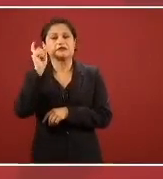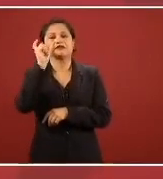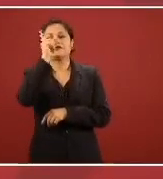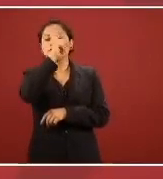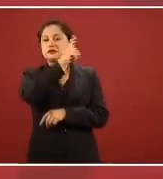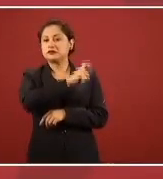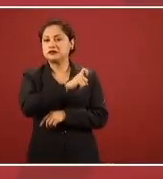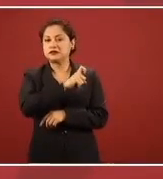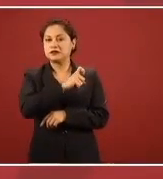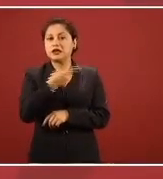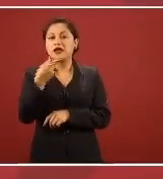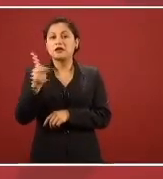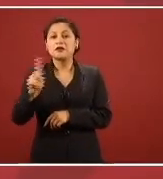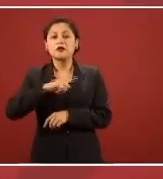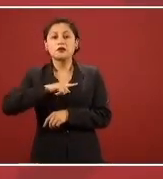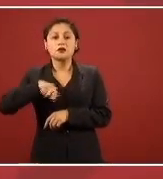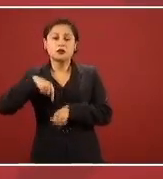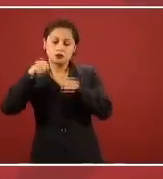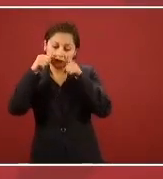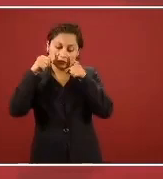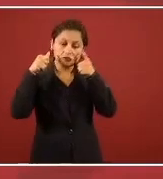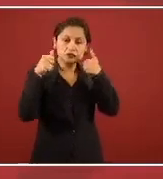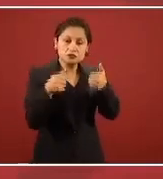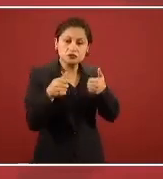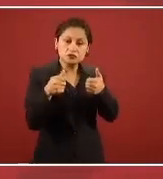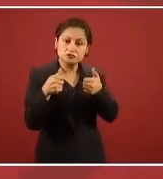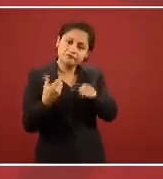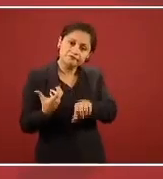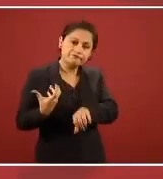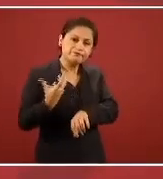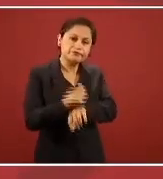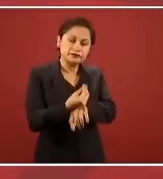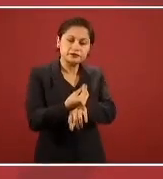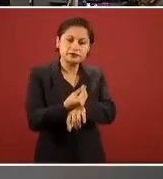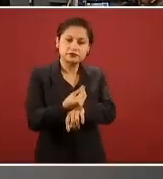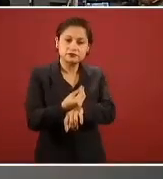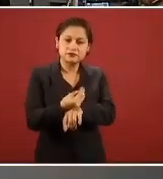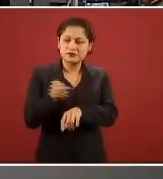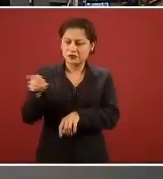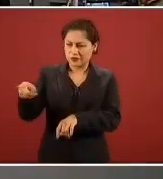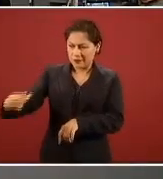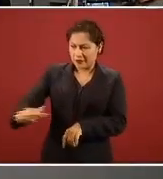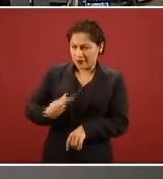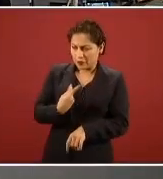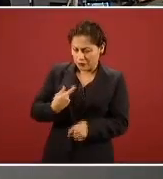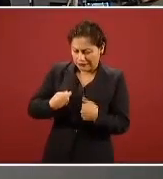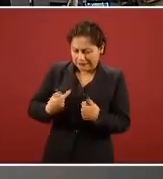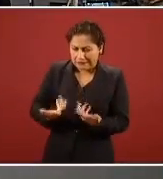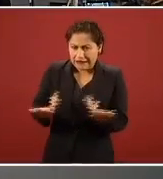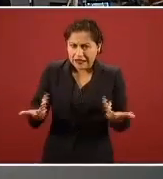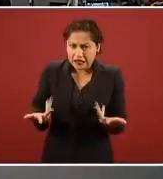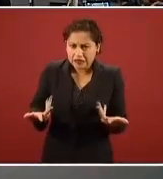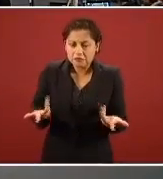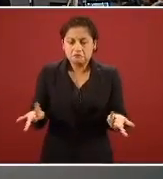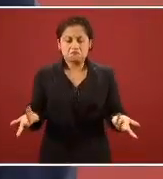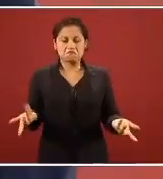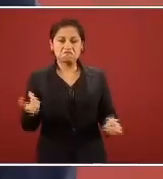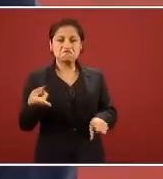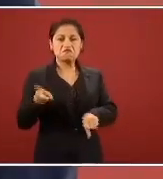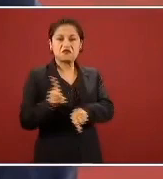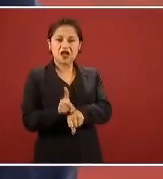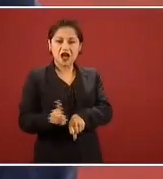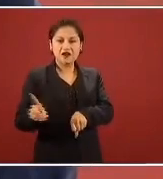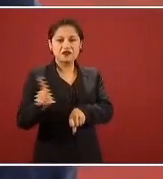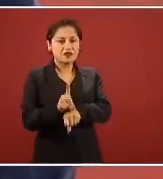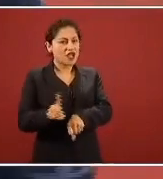And we acted. Es un poco por lo que tú dices. ¿Qué it is a little about what you todos say. What do you do every day? Llevamos a cabo